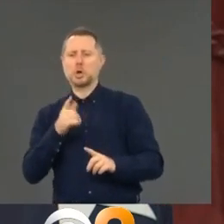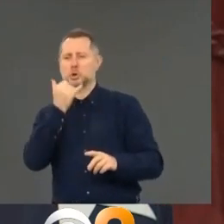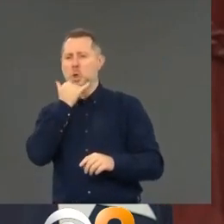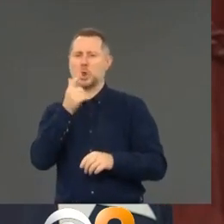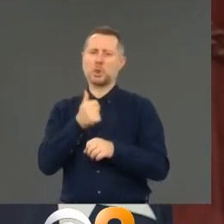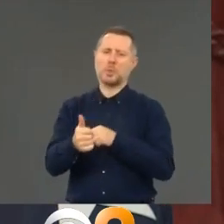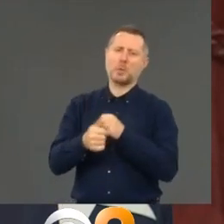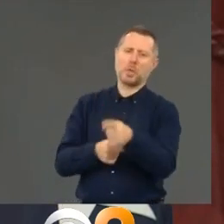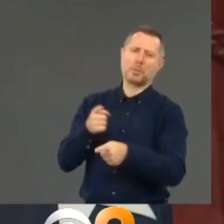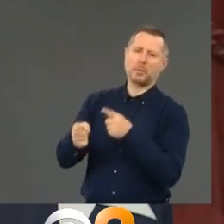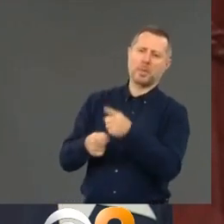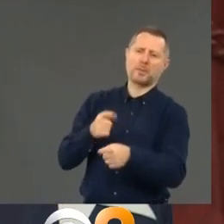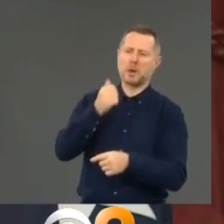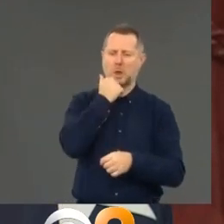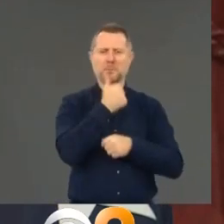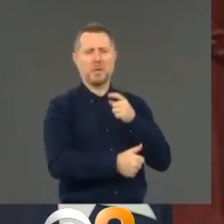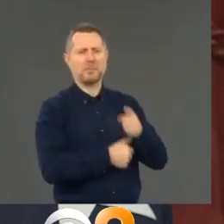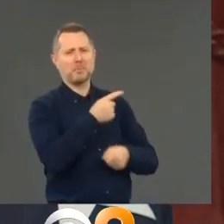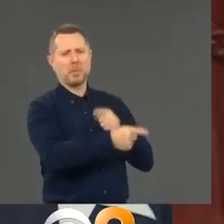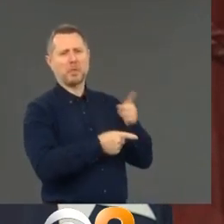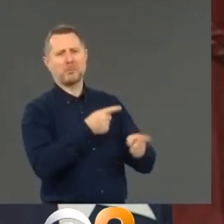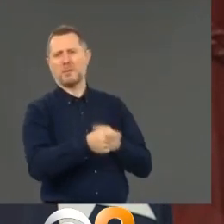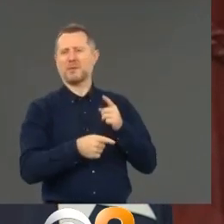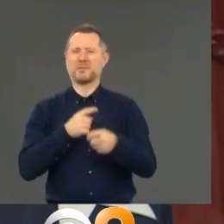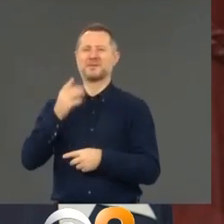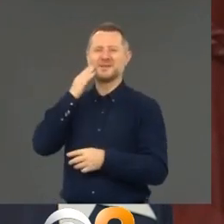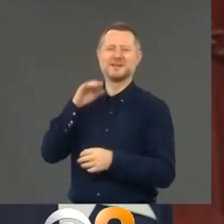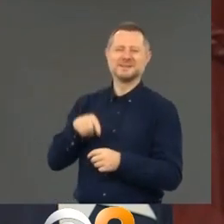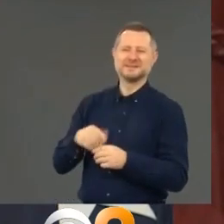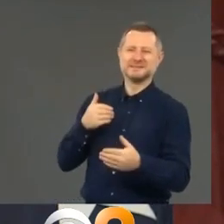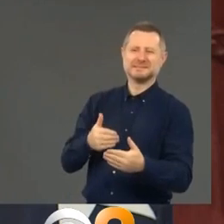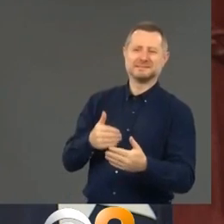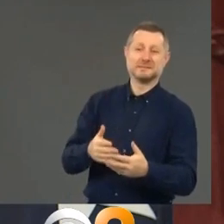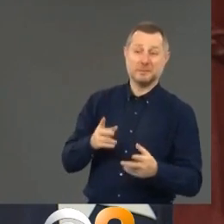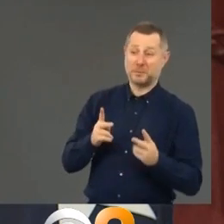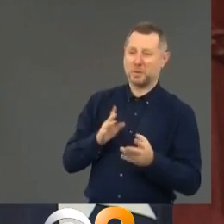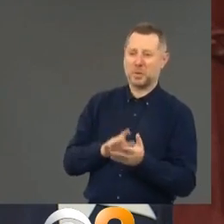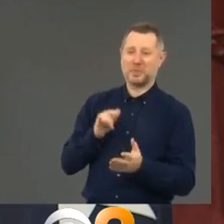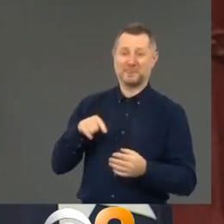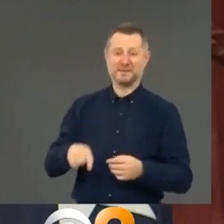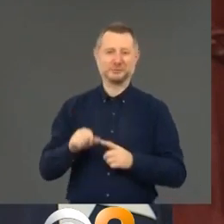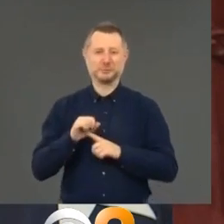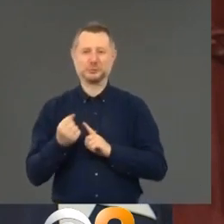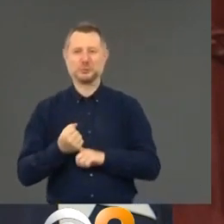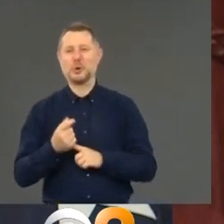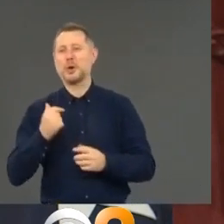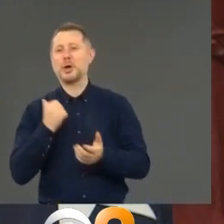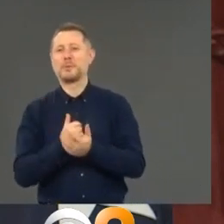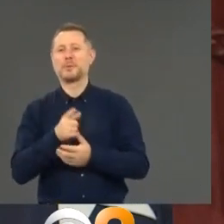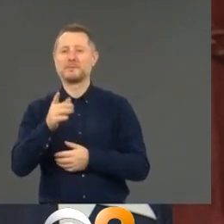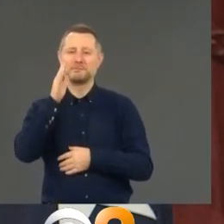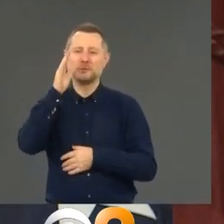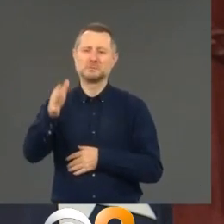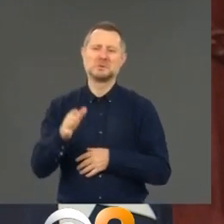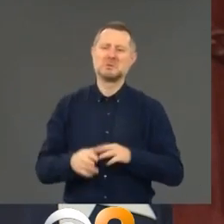environment. To the extent people want to politicize this issue and Republicans are